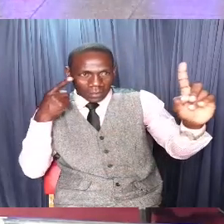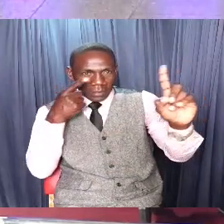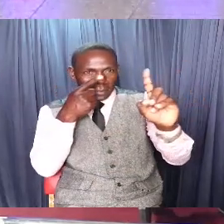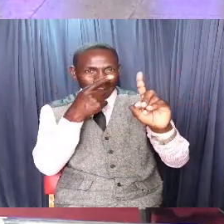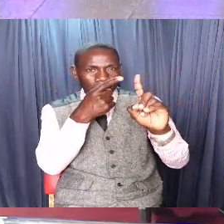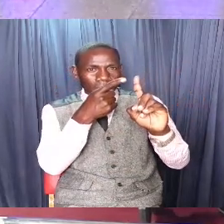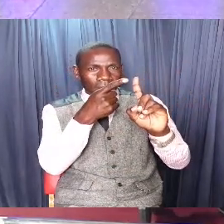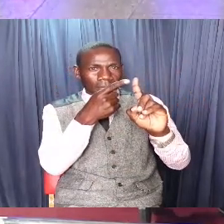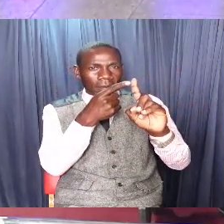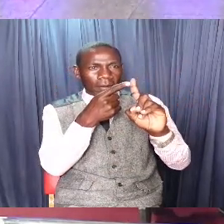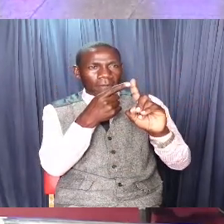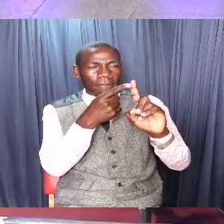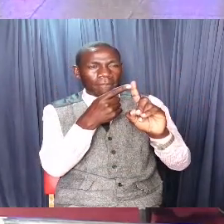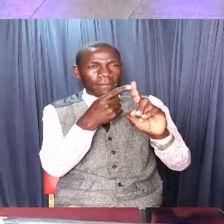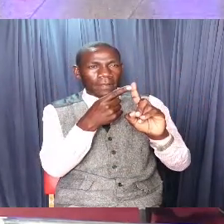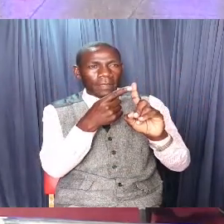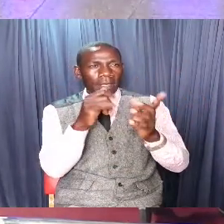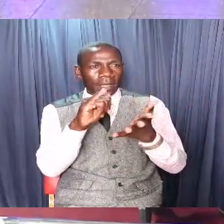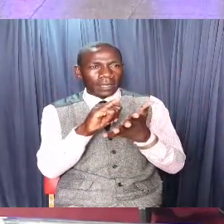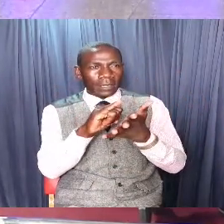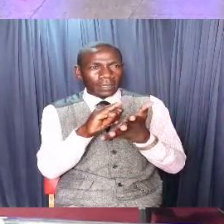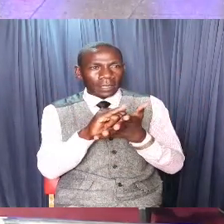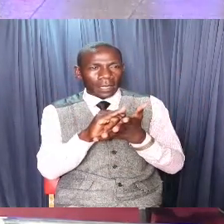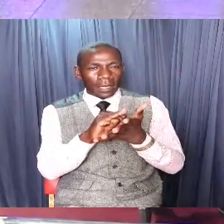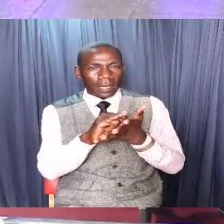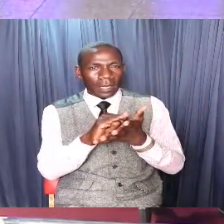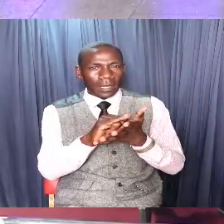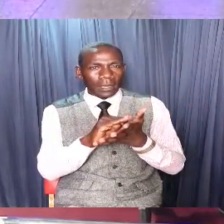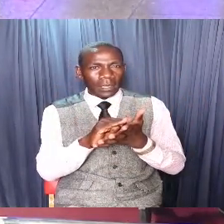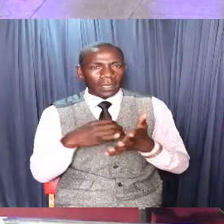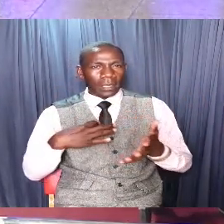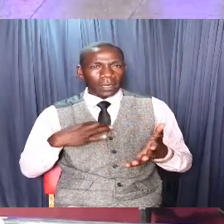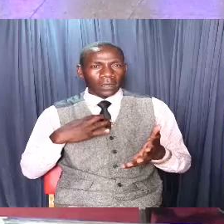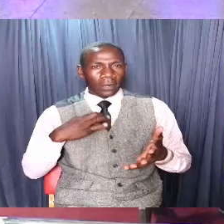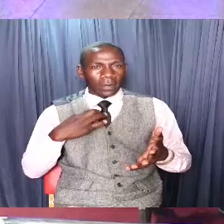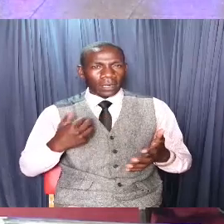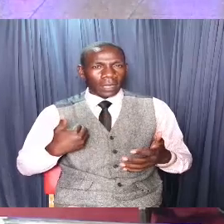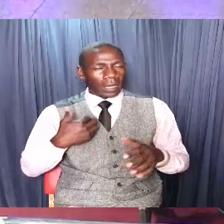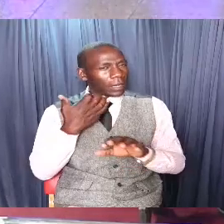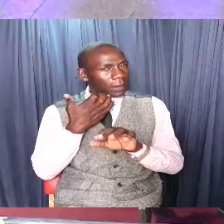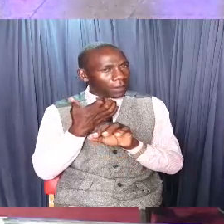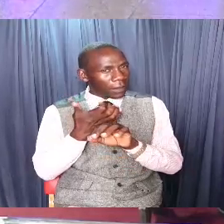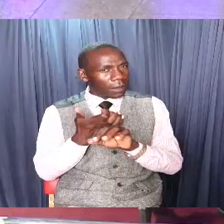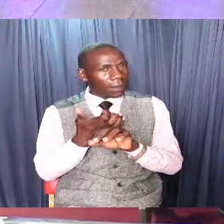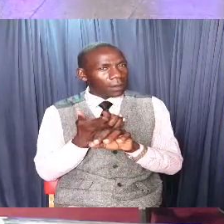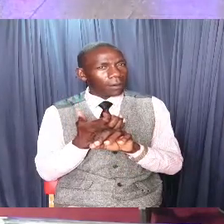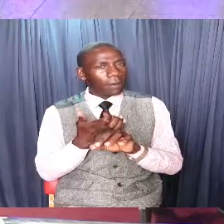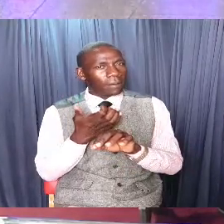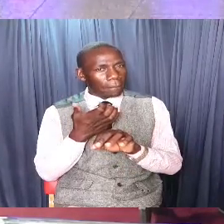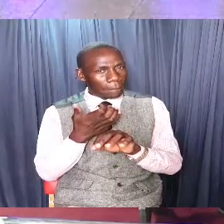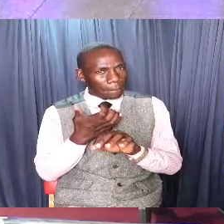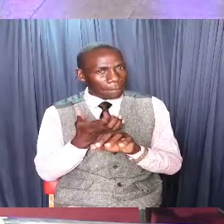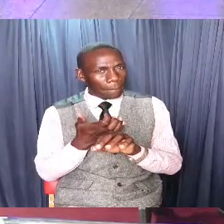Wa. Right, okay. Na hiyo nguo ilikuwa ni chuma hivi imefanya kulaliana. You know, it had a number of kama